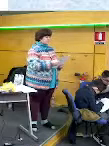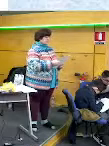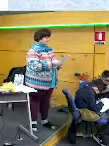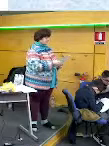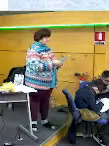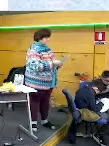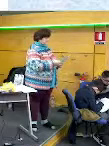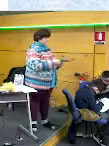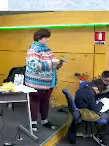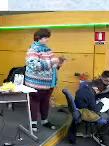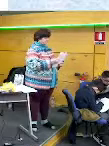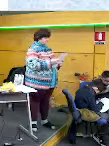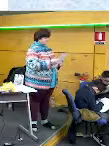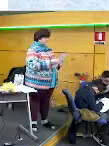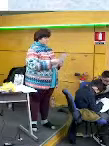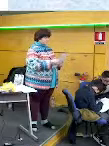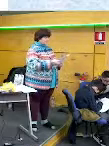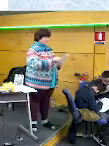de Reiners.